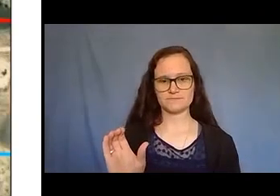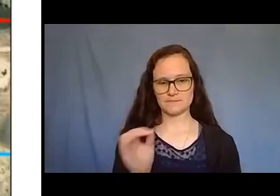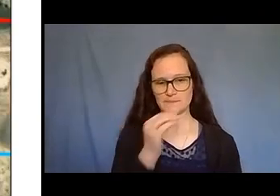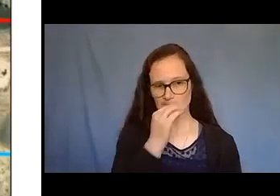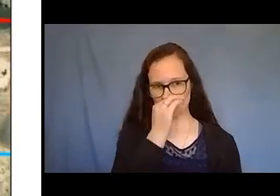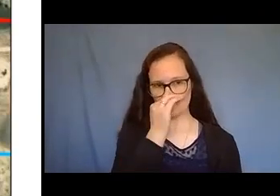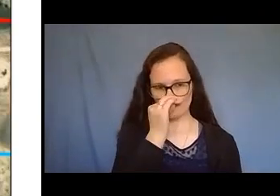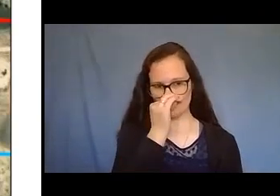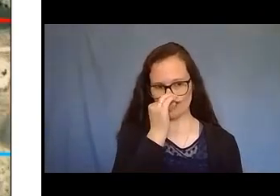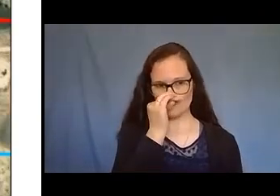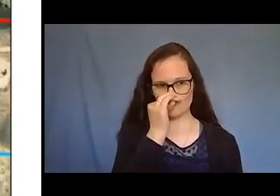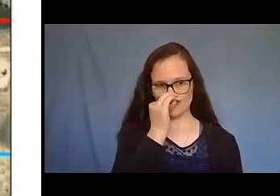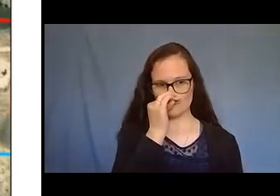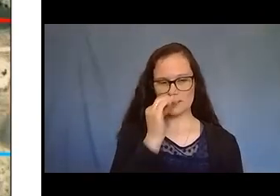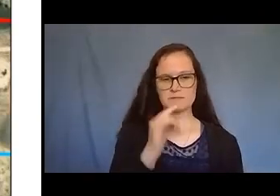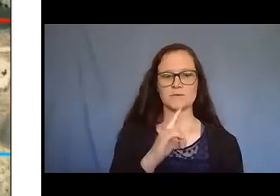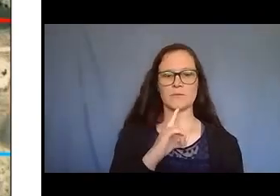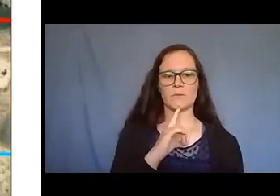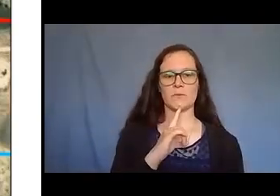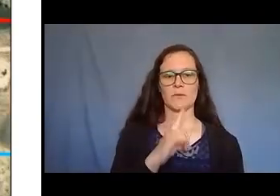wells. So that's really driving at the